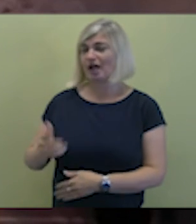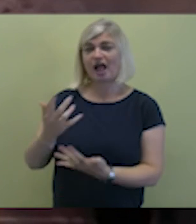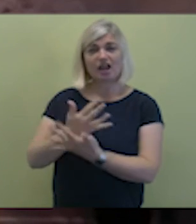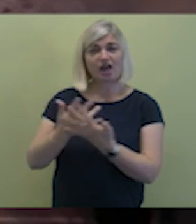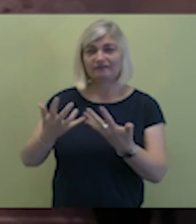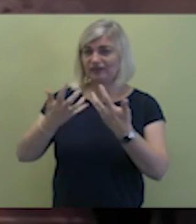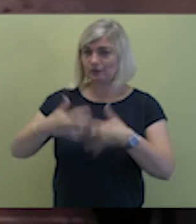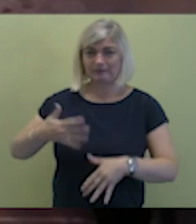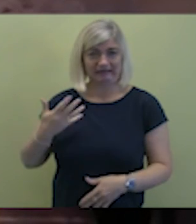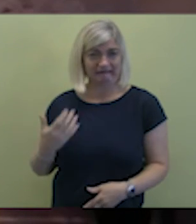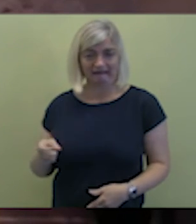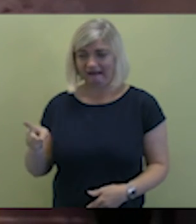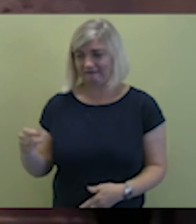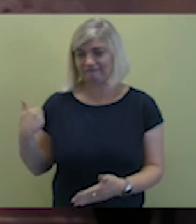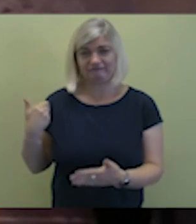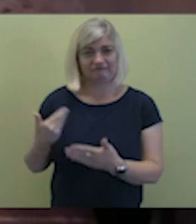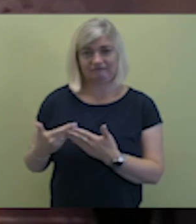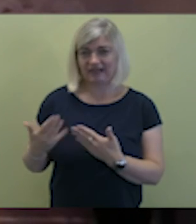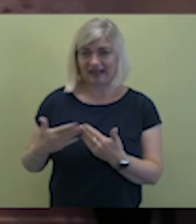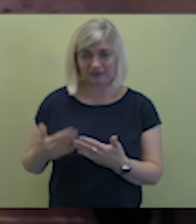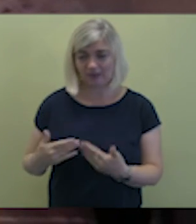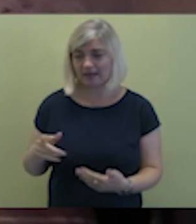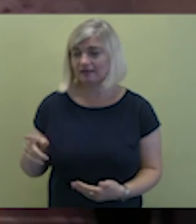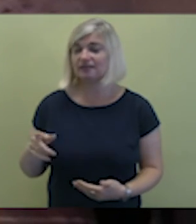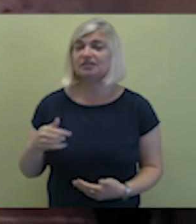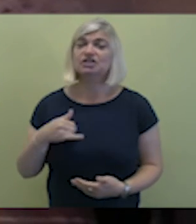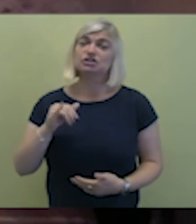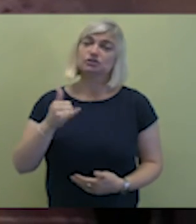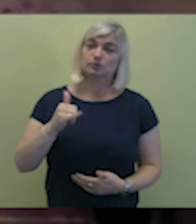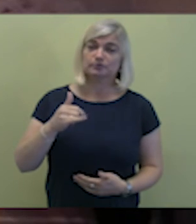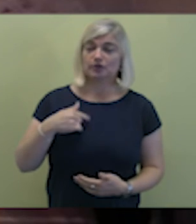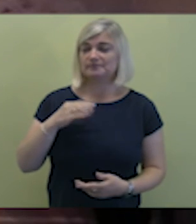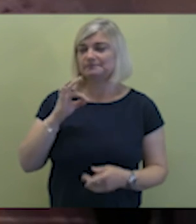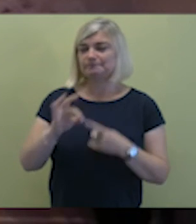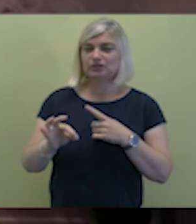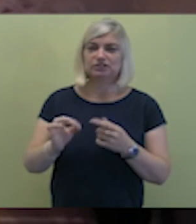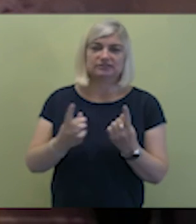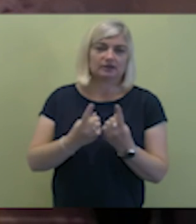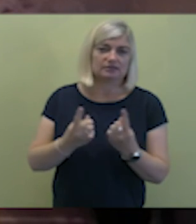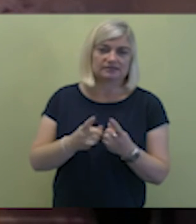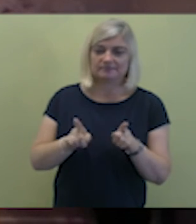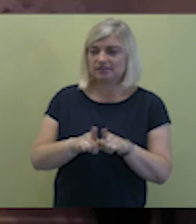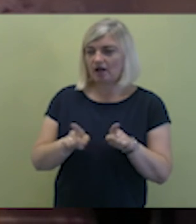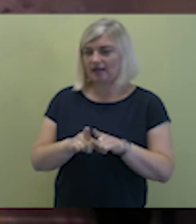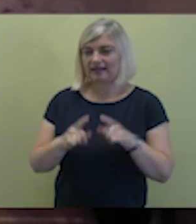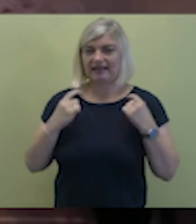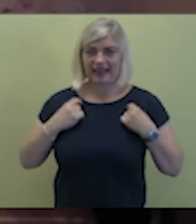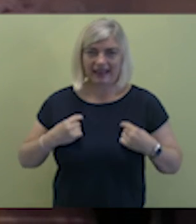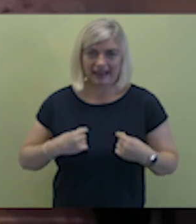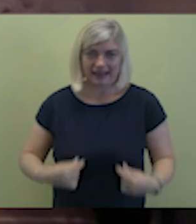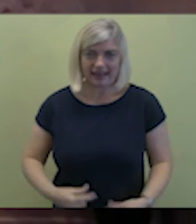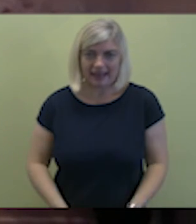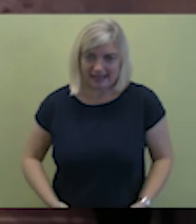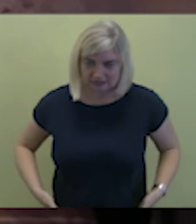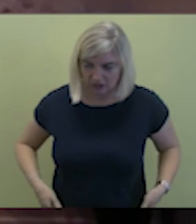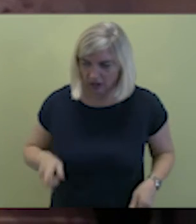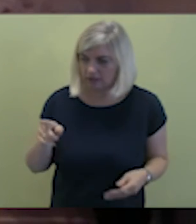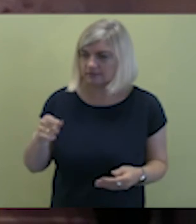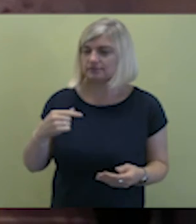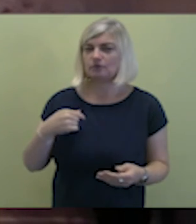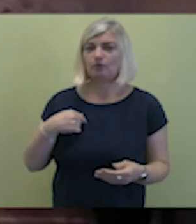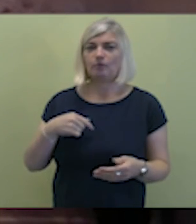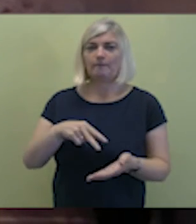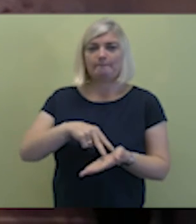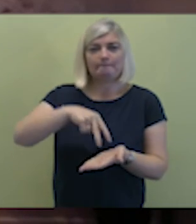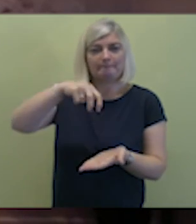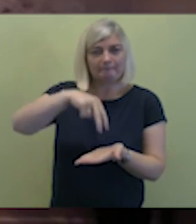a lot of the kit they'll have anyway. There's the odd specialist item like ballet shoes and certain leotards, but obviously they are provided